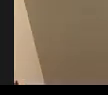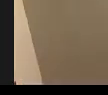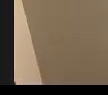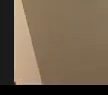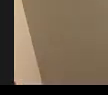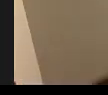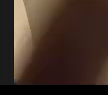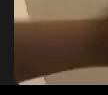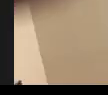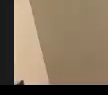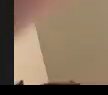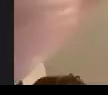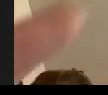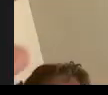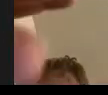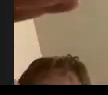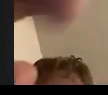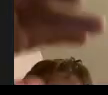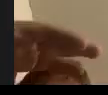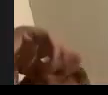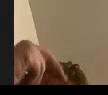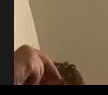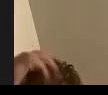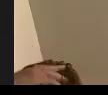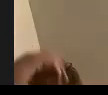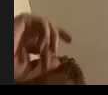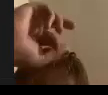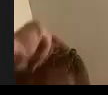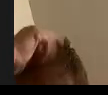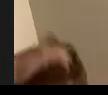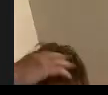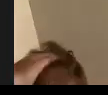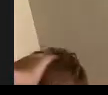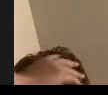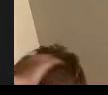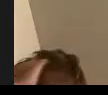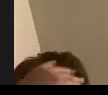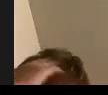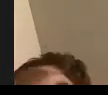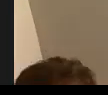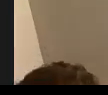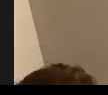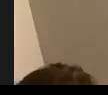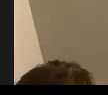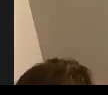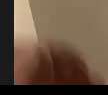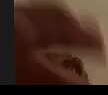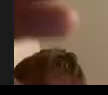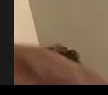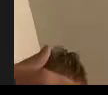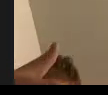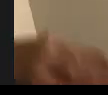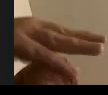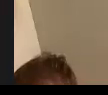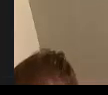Because I did not take a track, like I did not know anything about disabilities or what options were available to me for accommodations